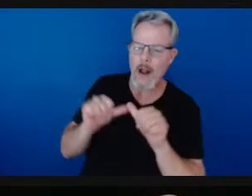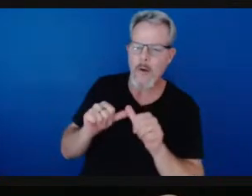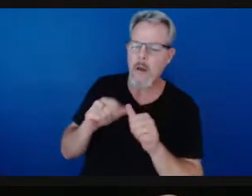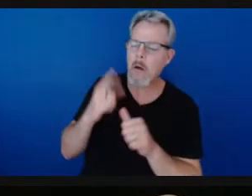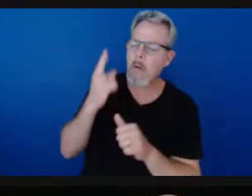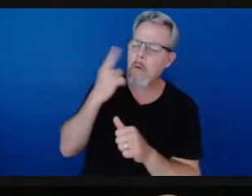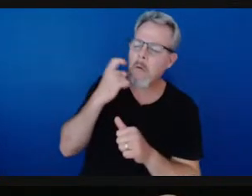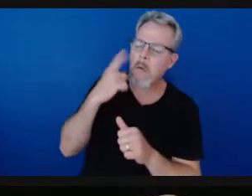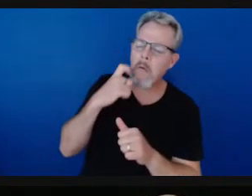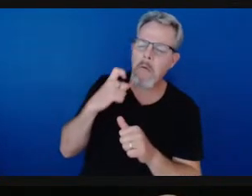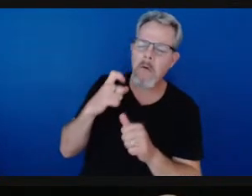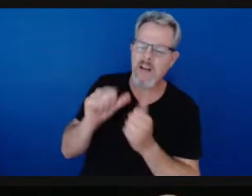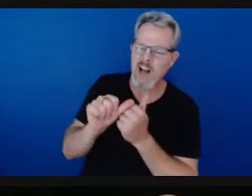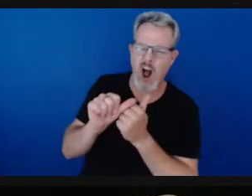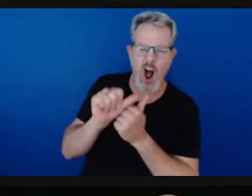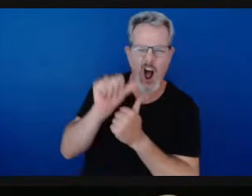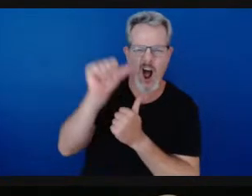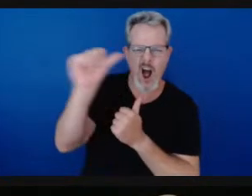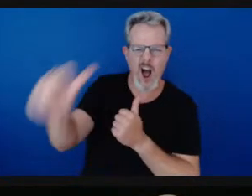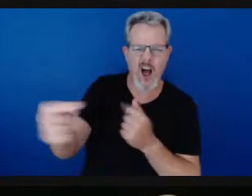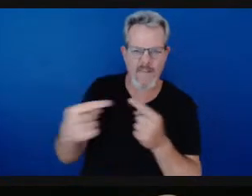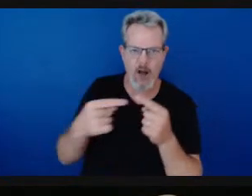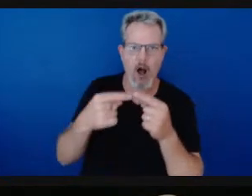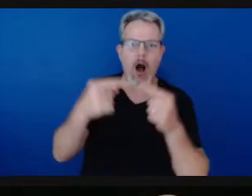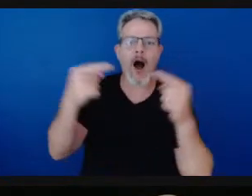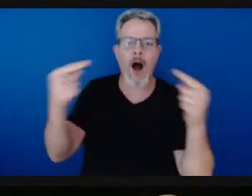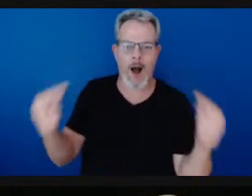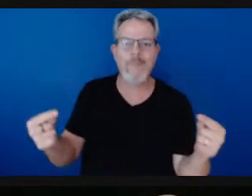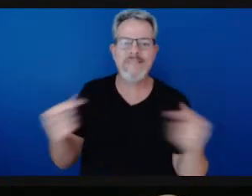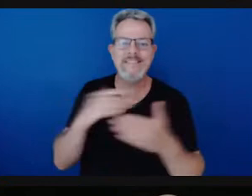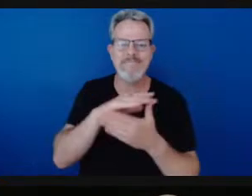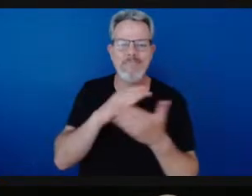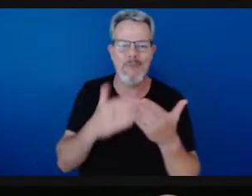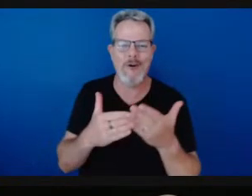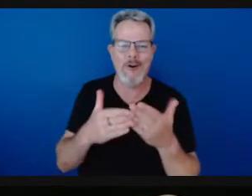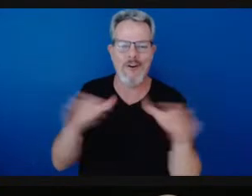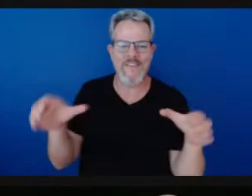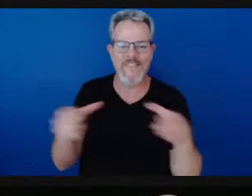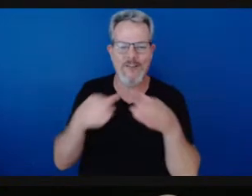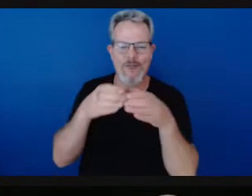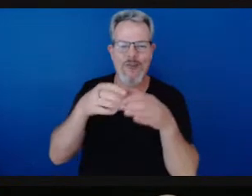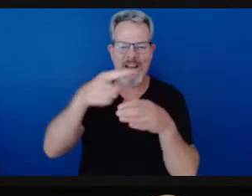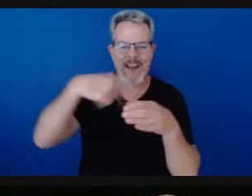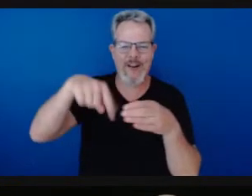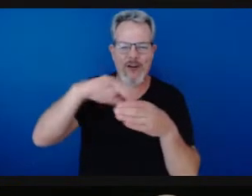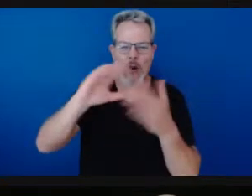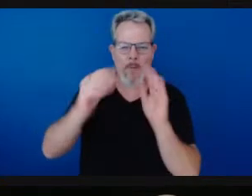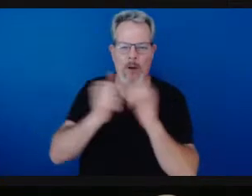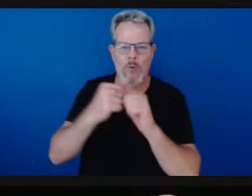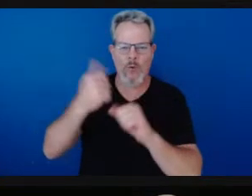almost exact opposite end of the crater where the lava is coming out now compared to where it came out a few months ago.